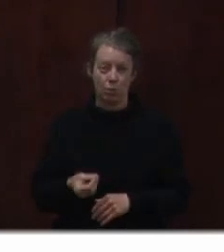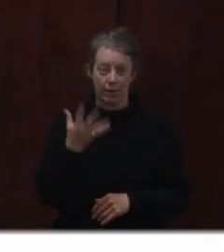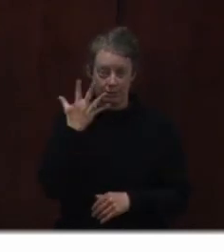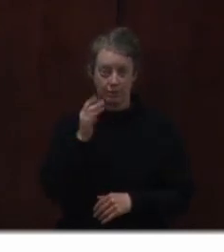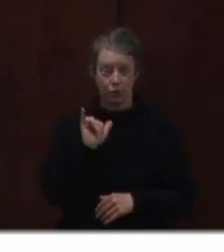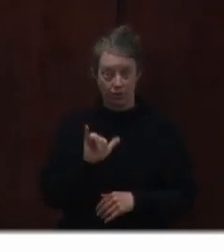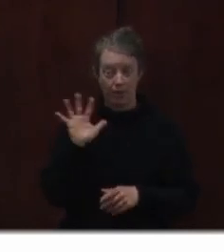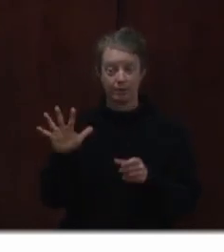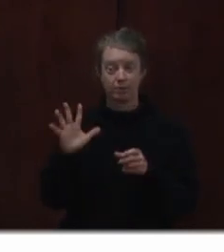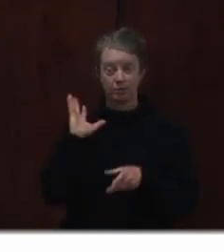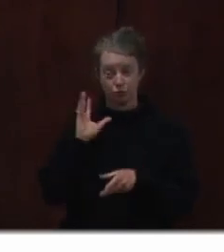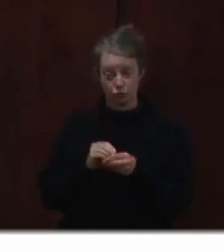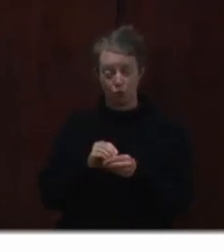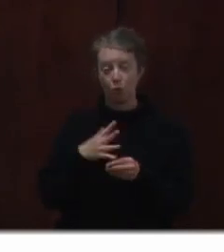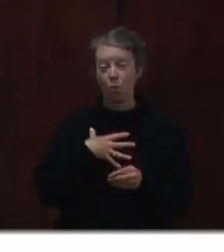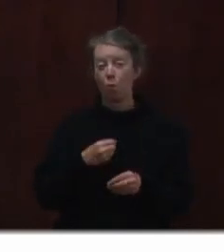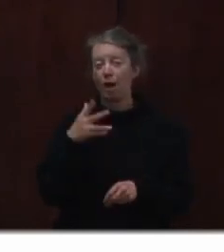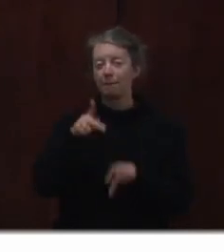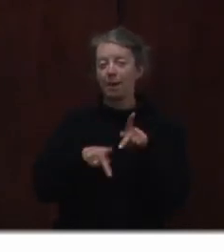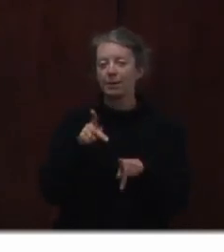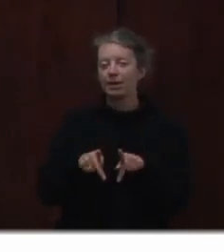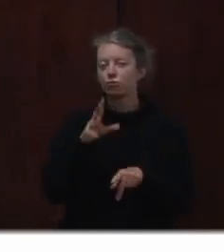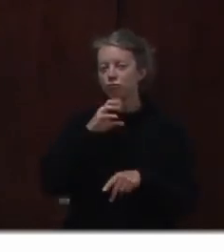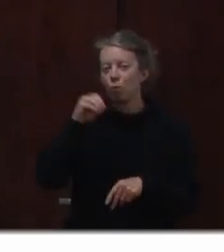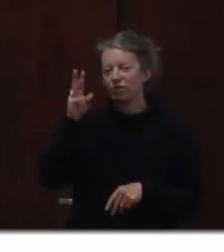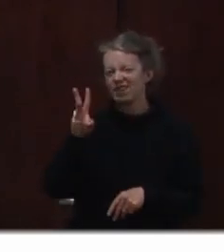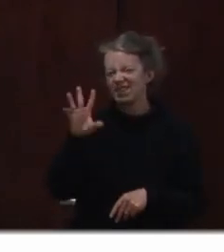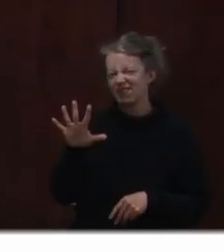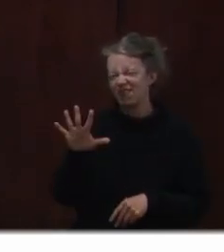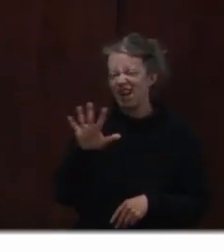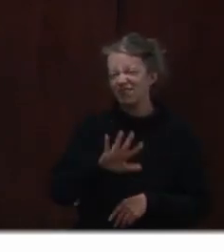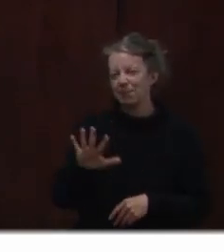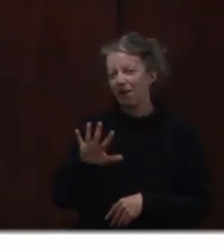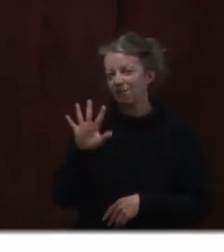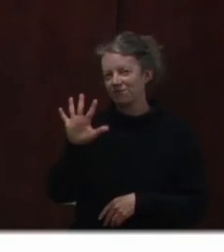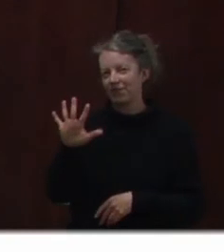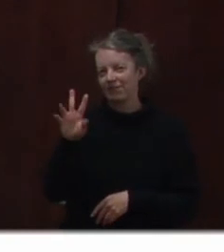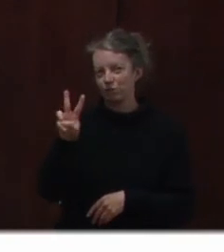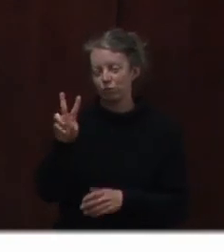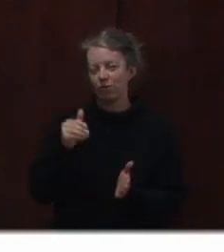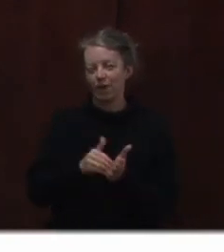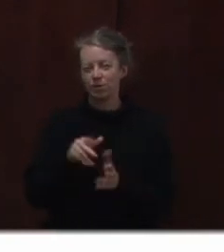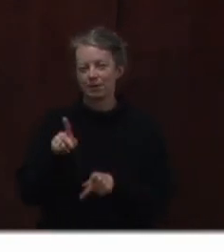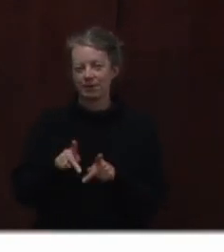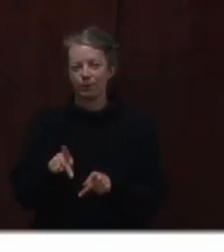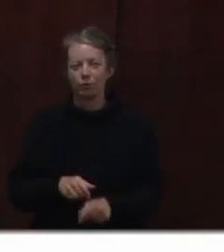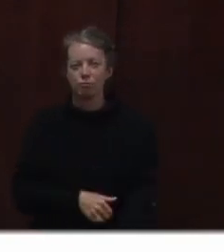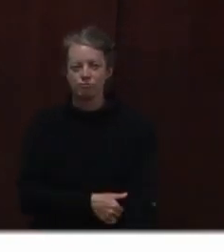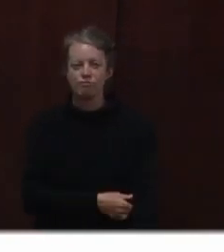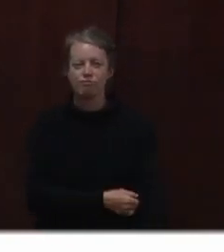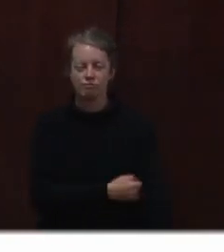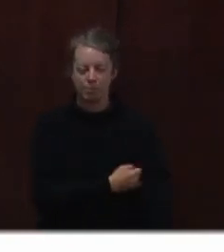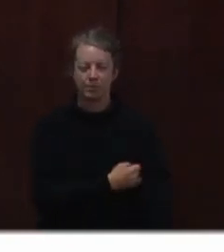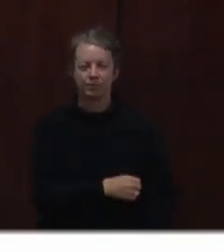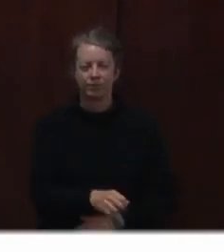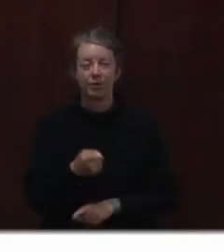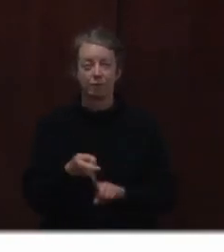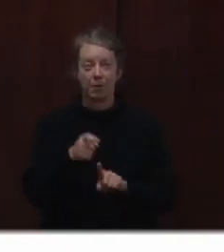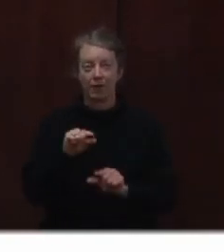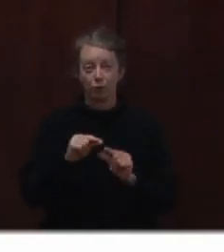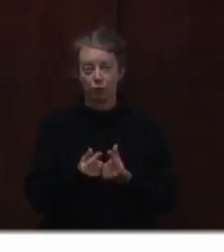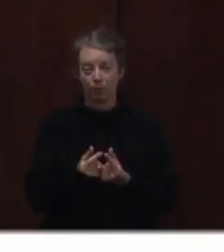that is 65 years and older, is estimated to be about almost 52,000. Of that group, so